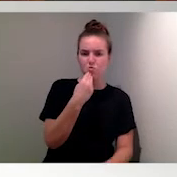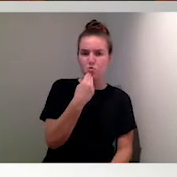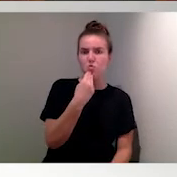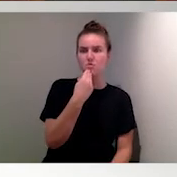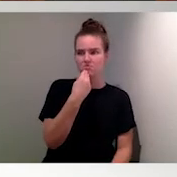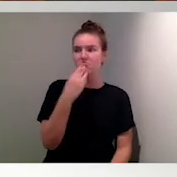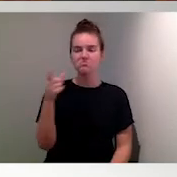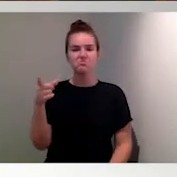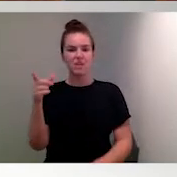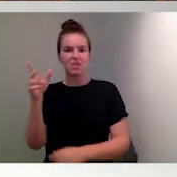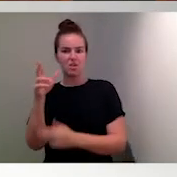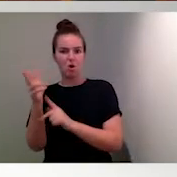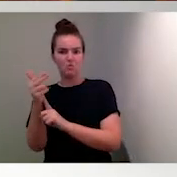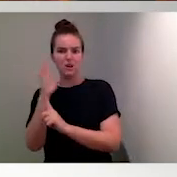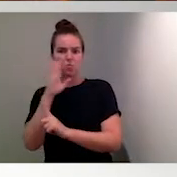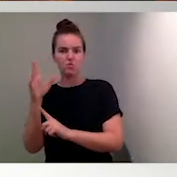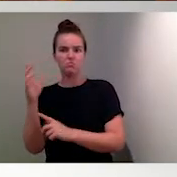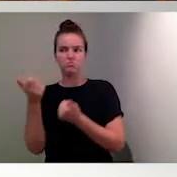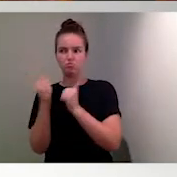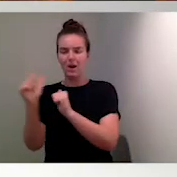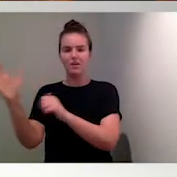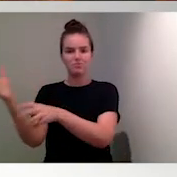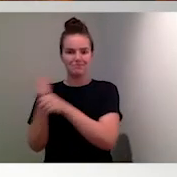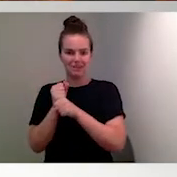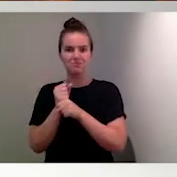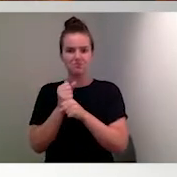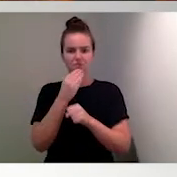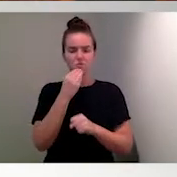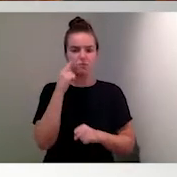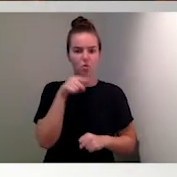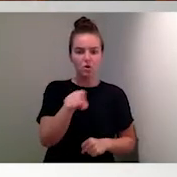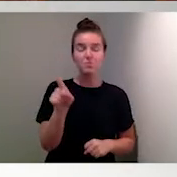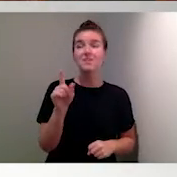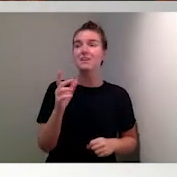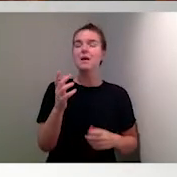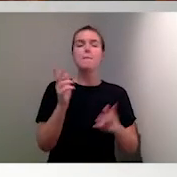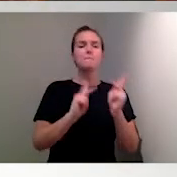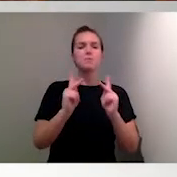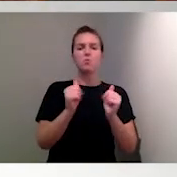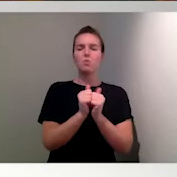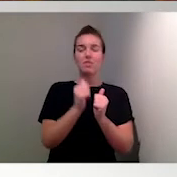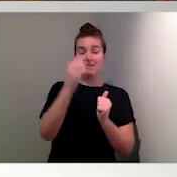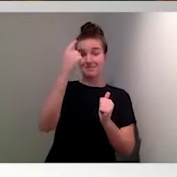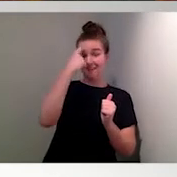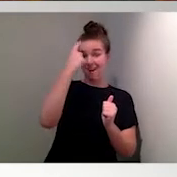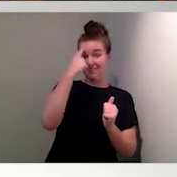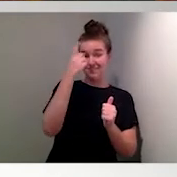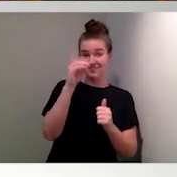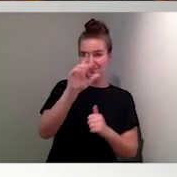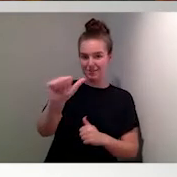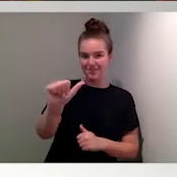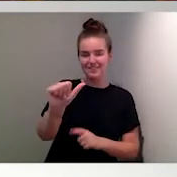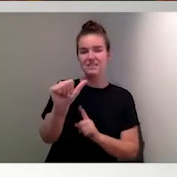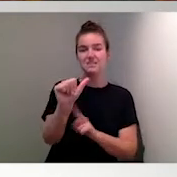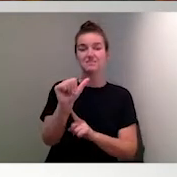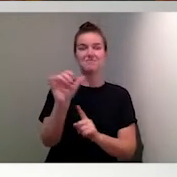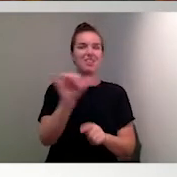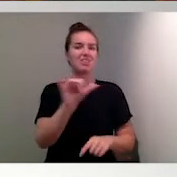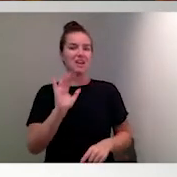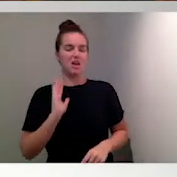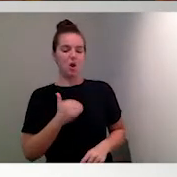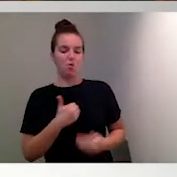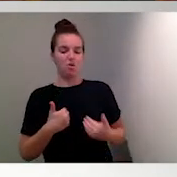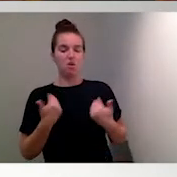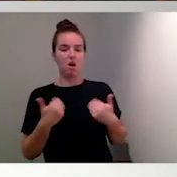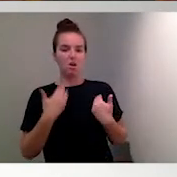and they won't eat certain foods. I know our youngest, especially when he was little, would just spit food right back out.